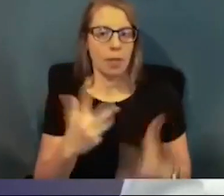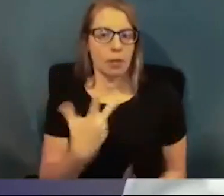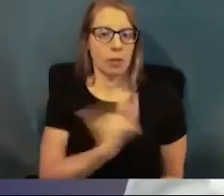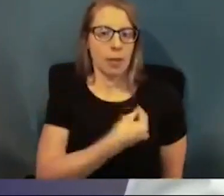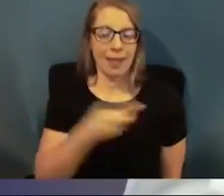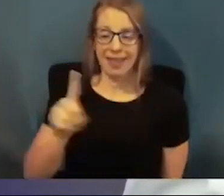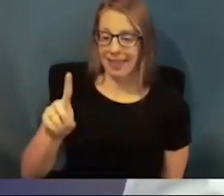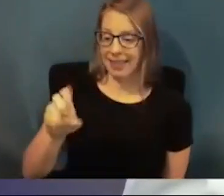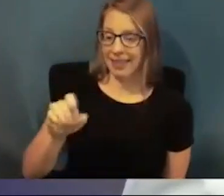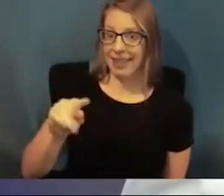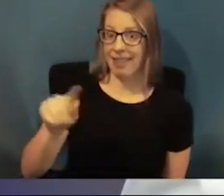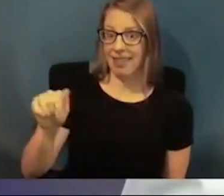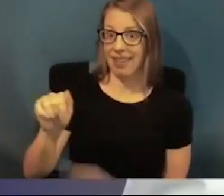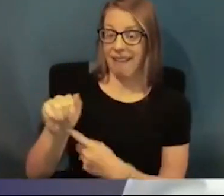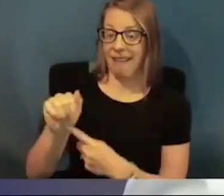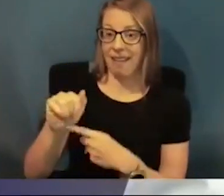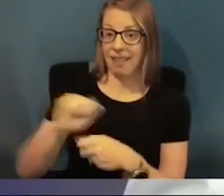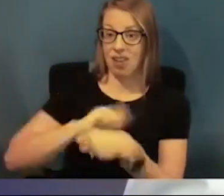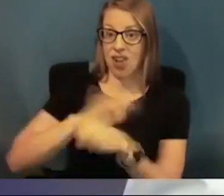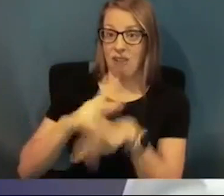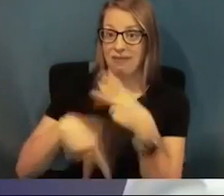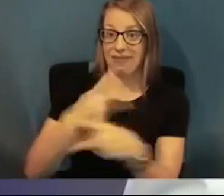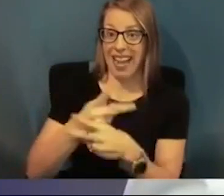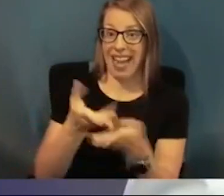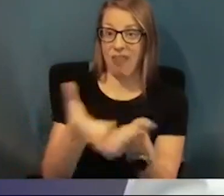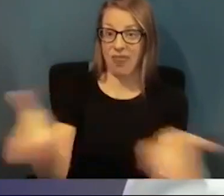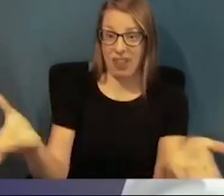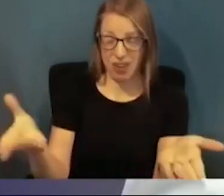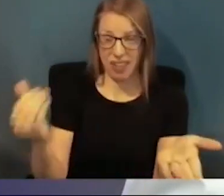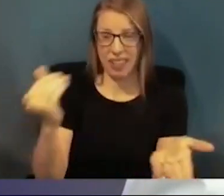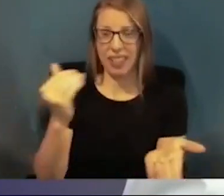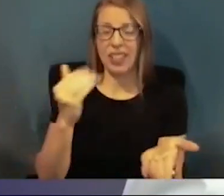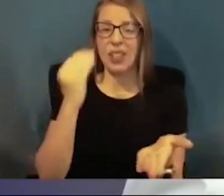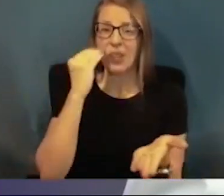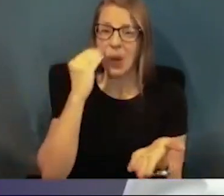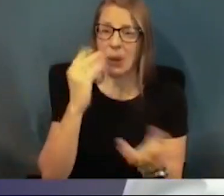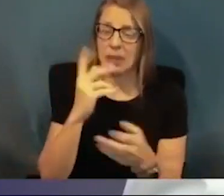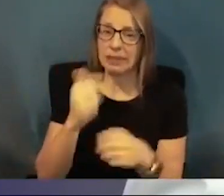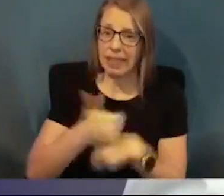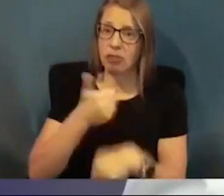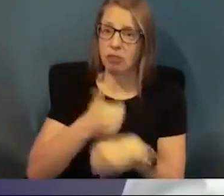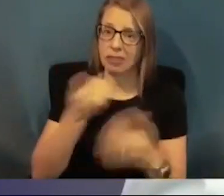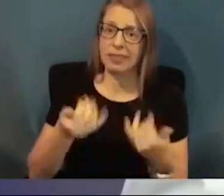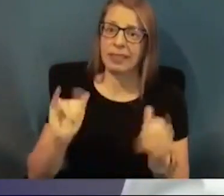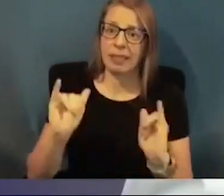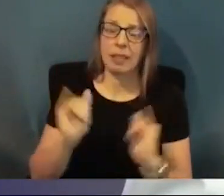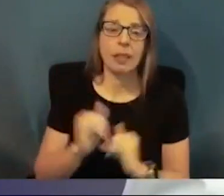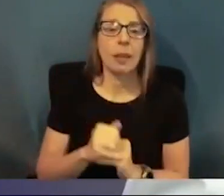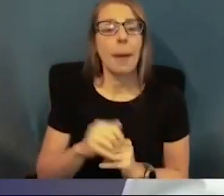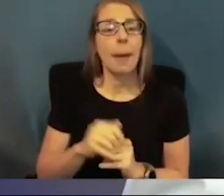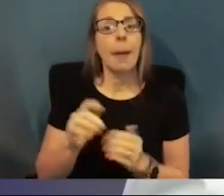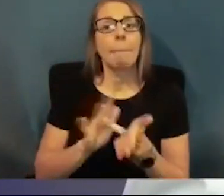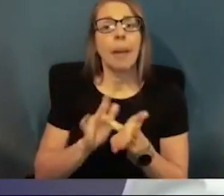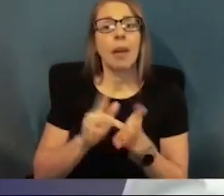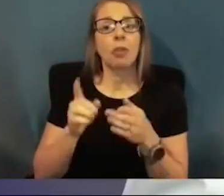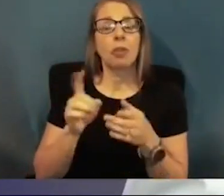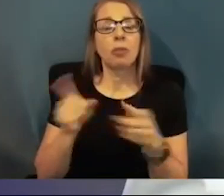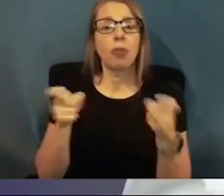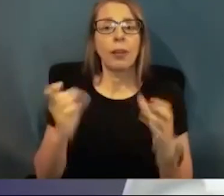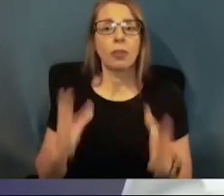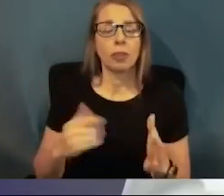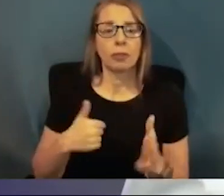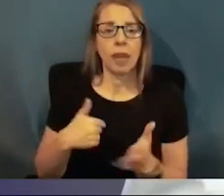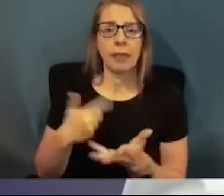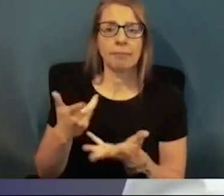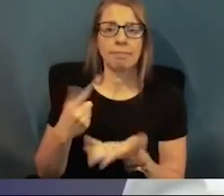out of the woods yet. One of my medical director, even yesterday I was talking to him, and he and